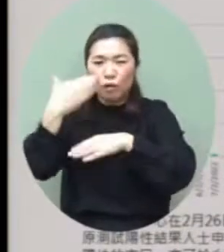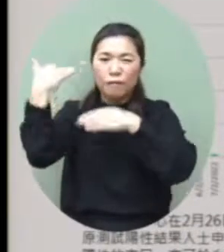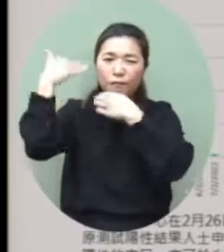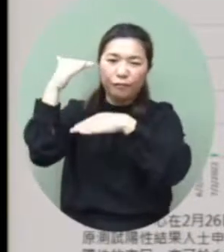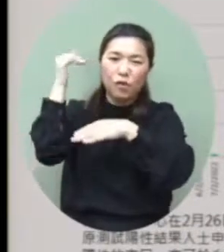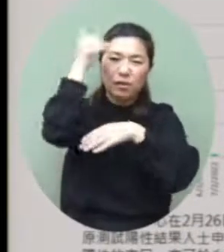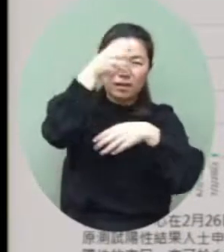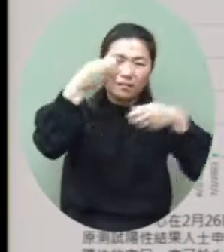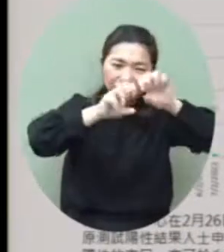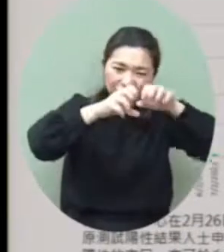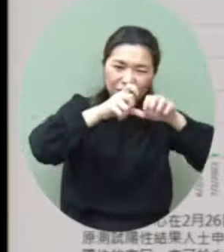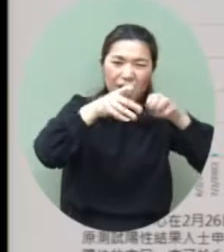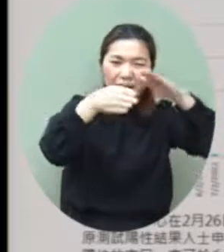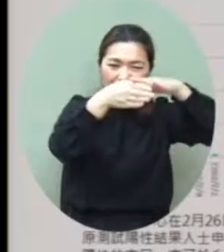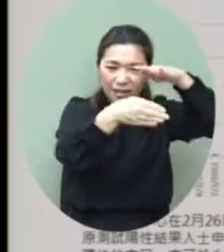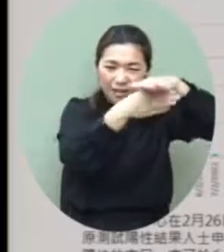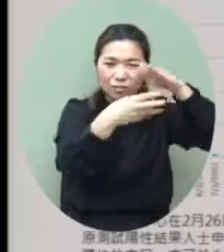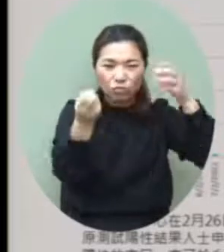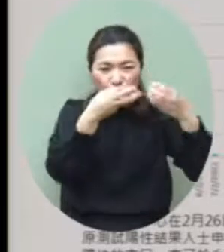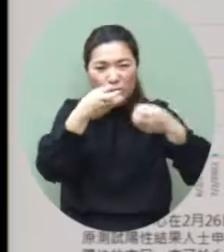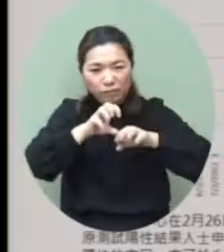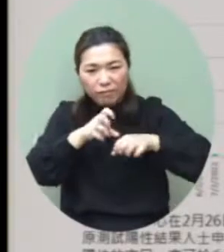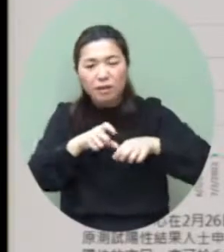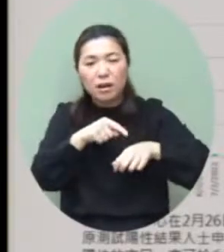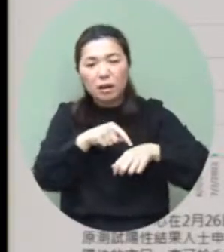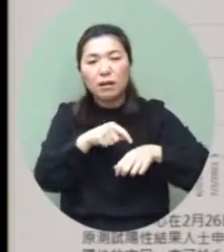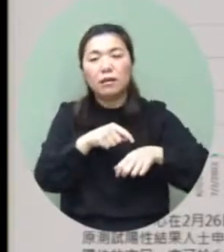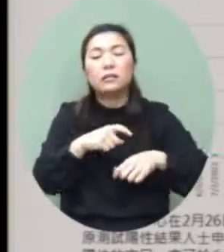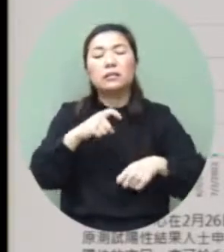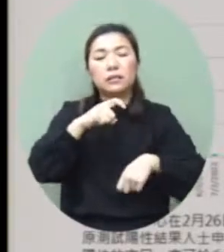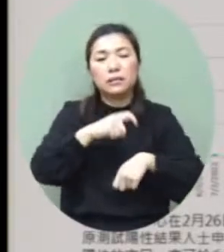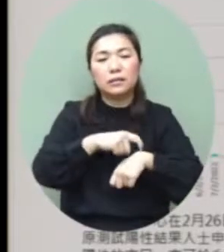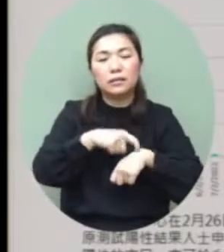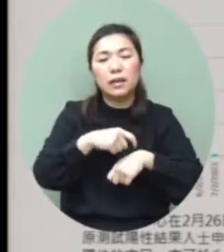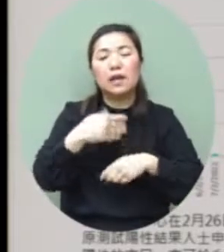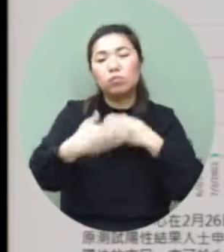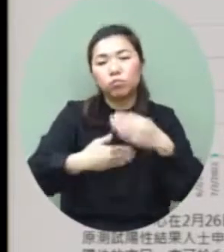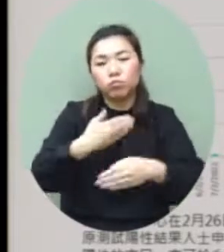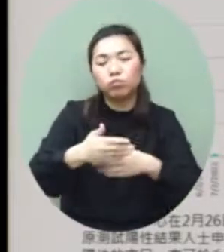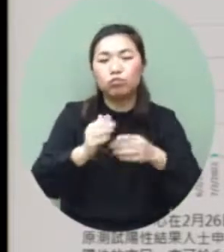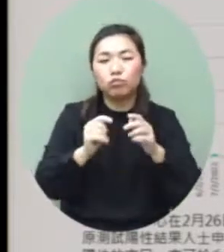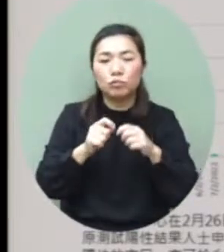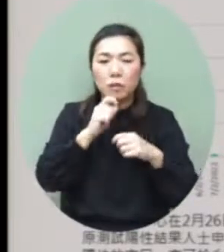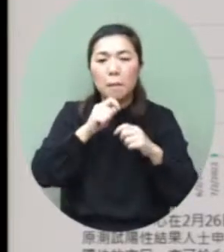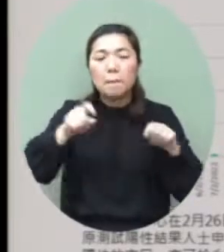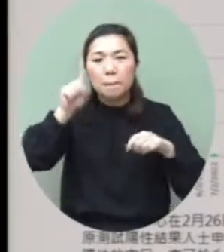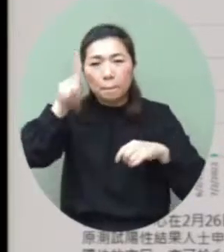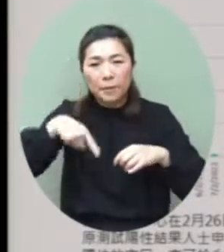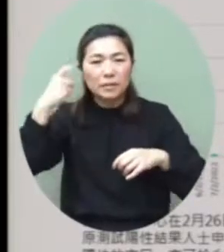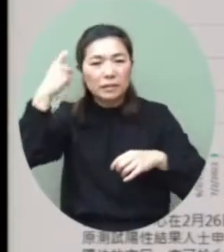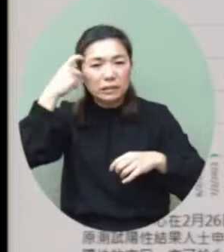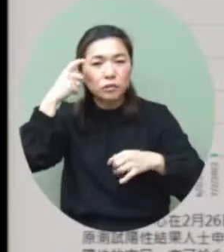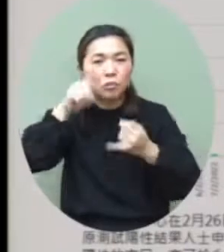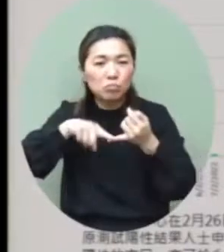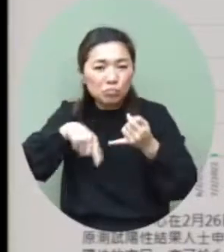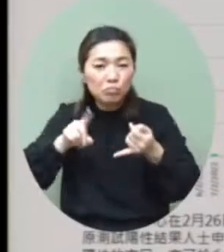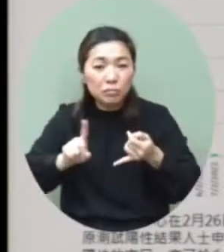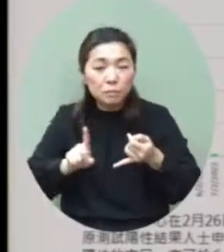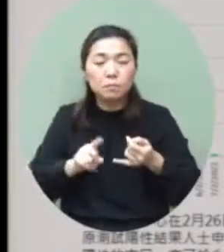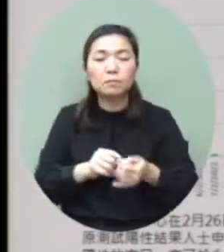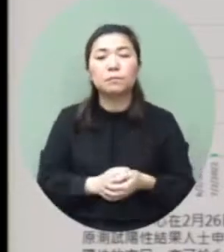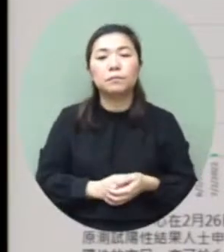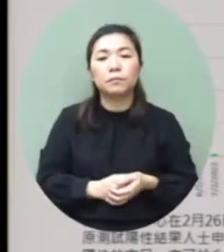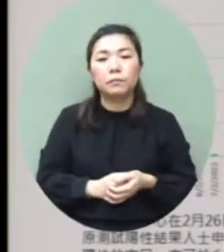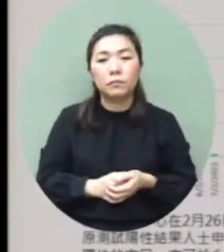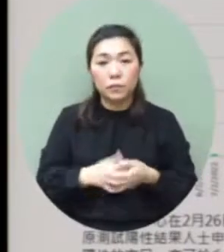takes dedicated personnel to take samples and to be sent to laboratories for analysis. So we have to